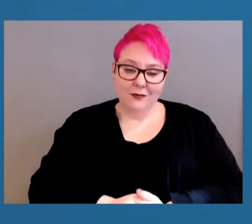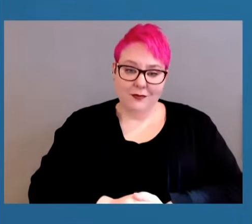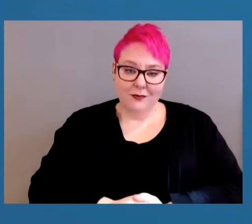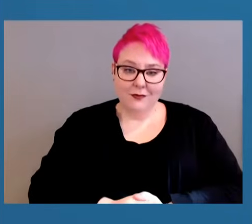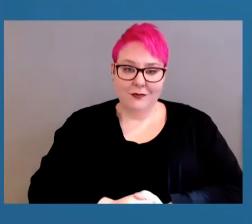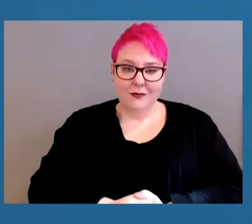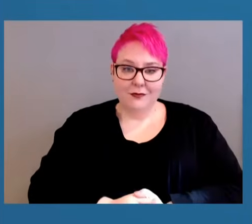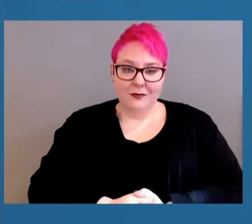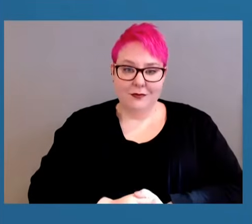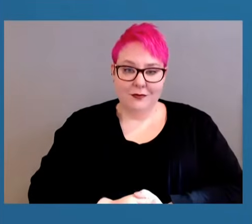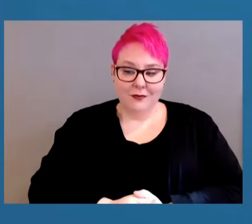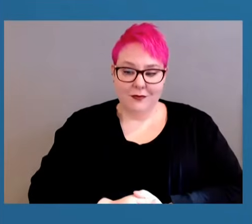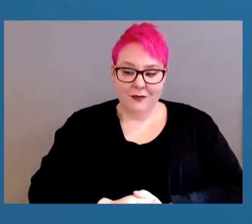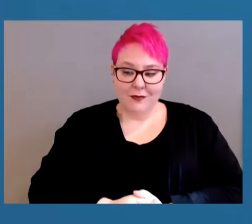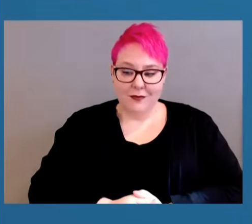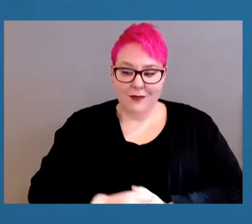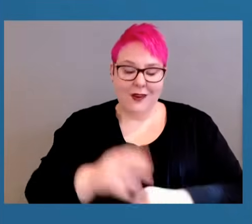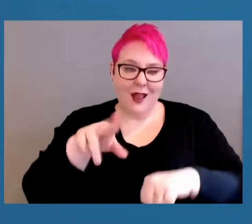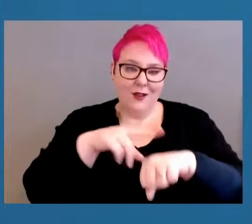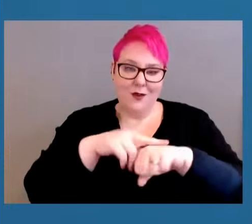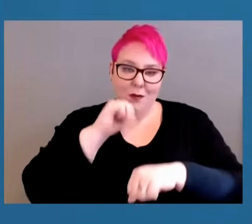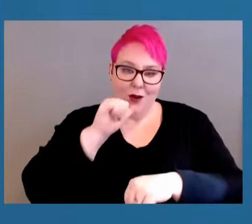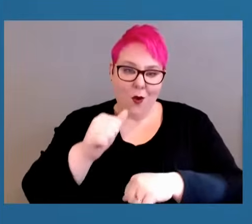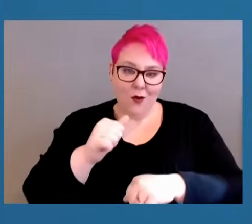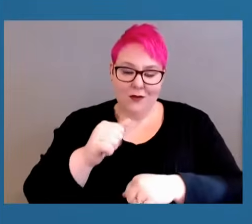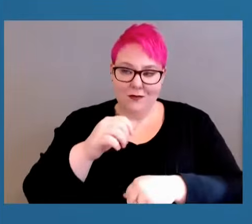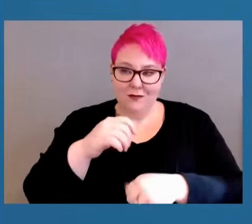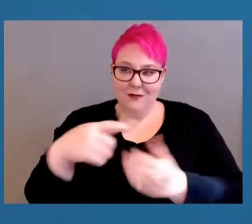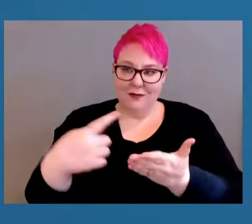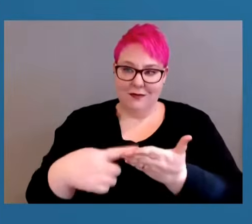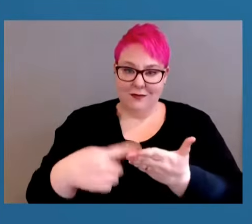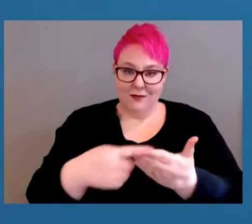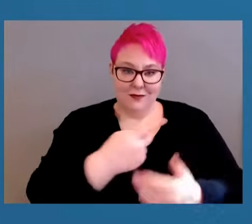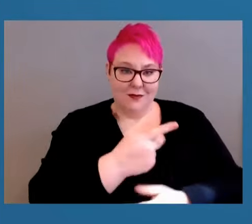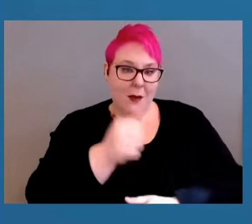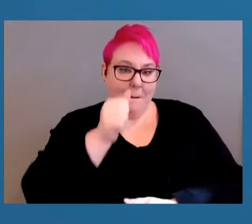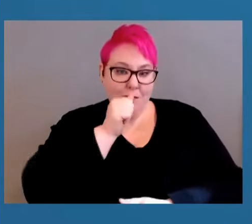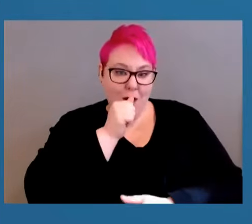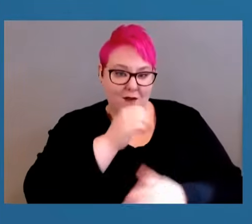I normally don't talk about these private conversations, but Tom Homan knows I'm still waiting.